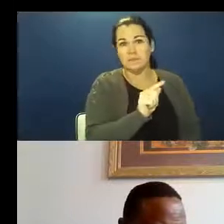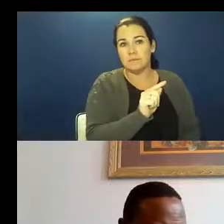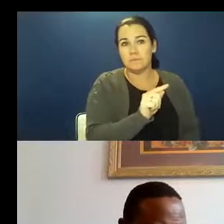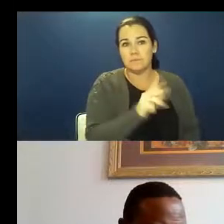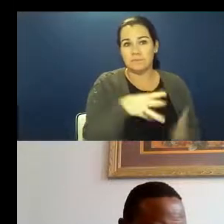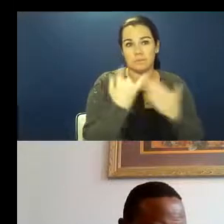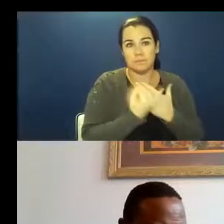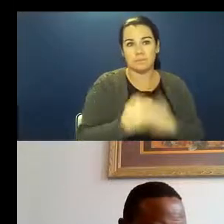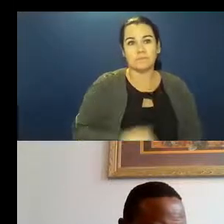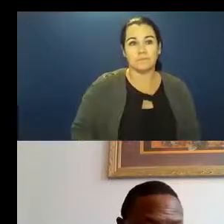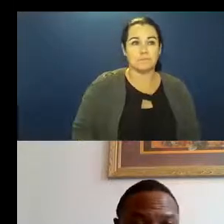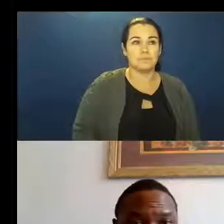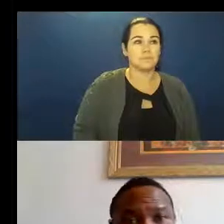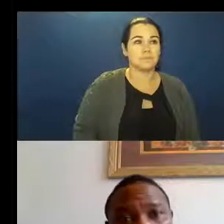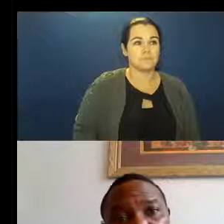project.